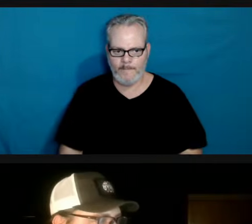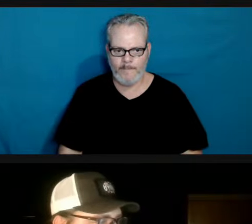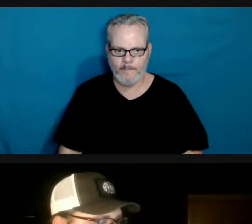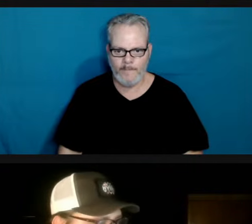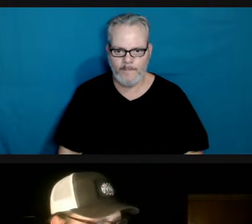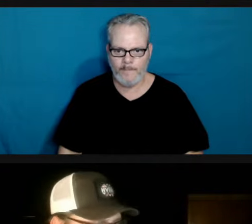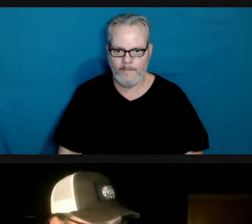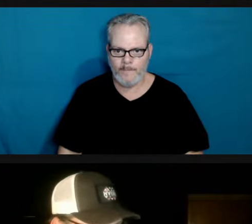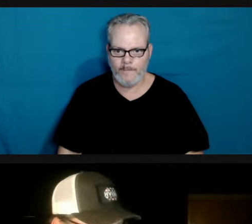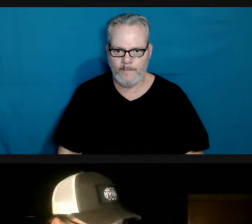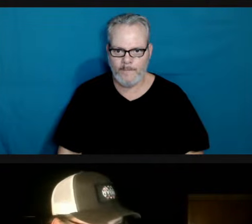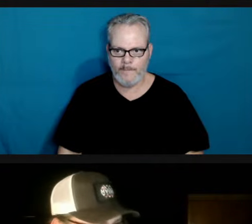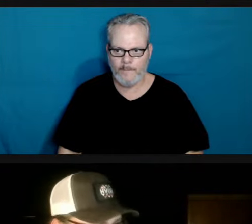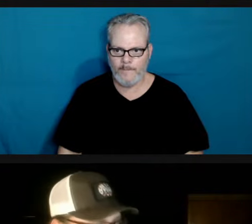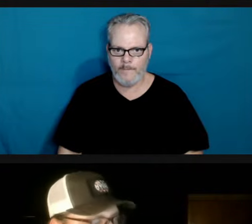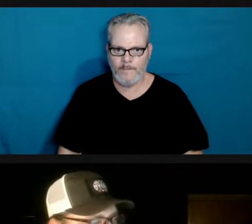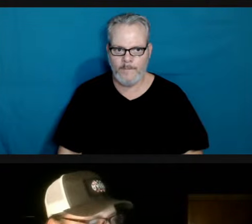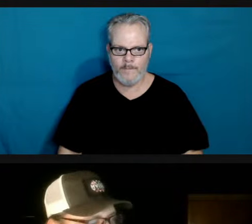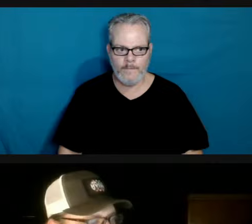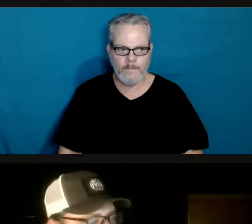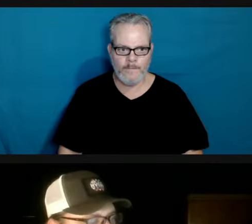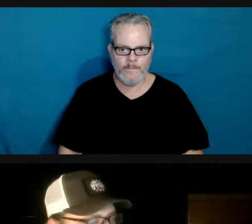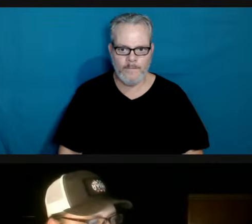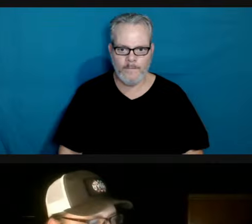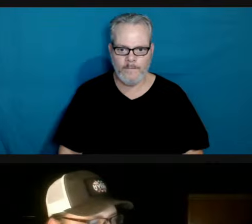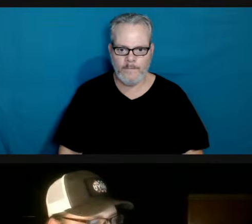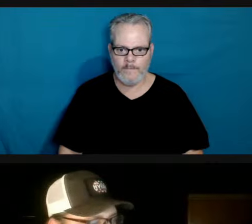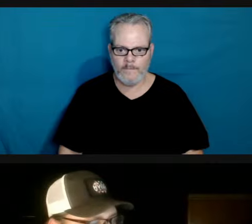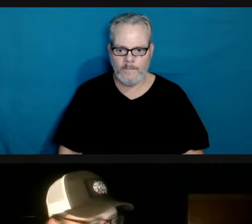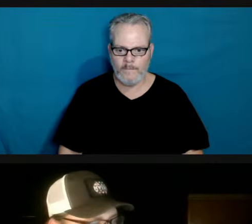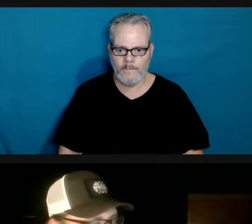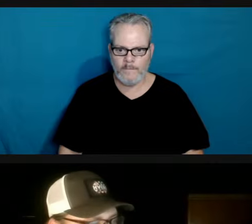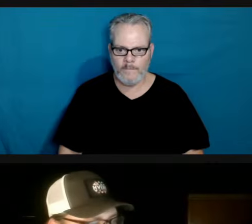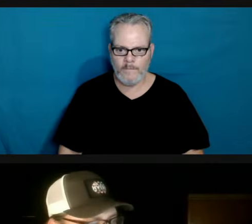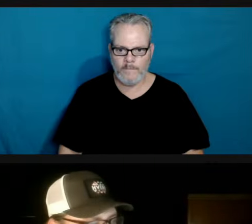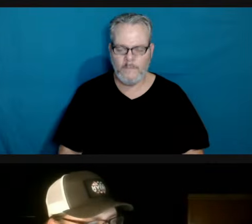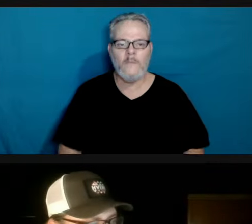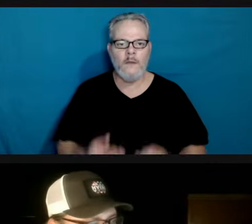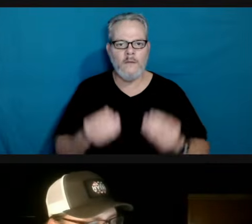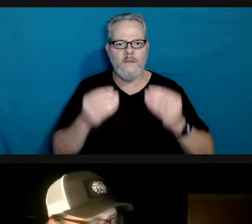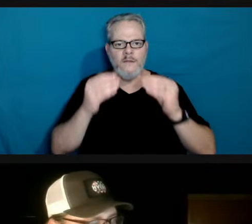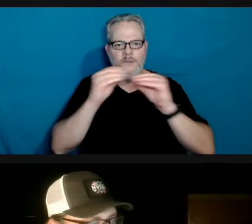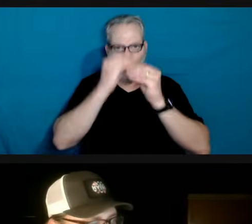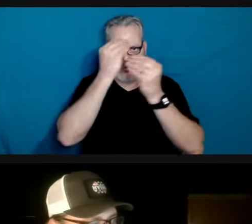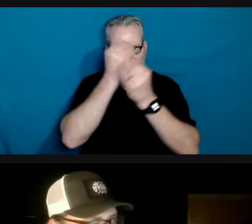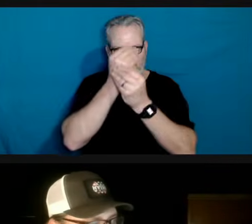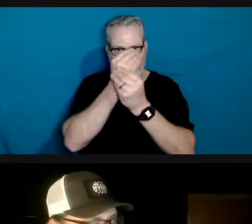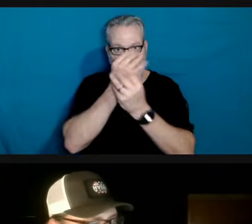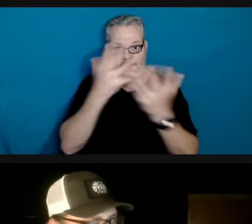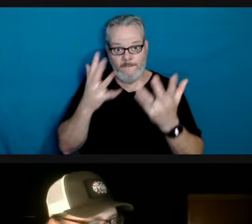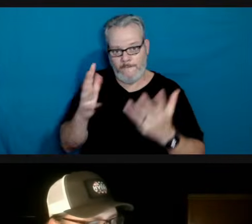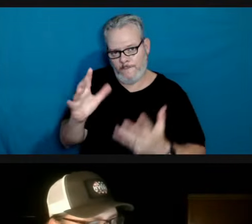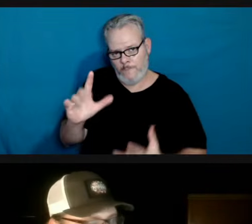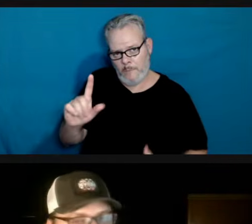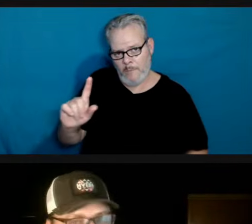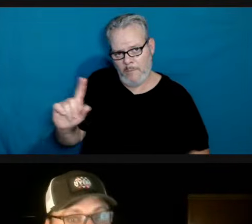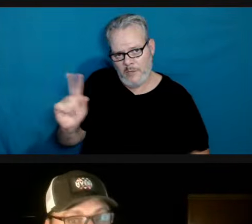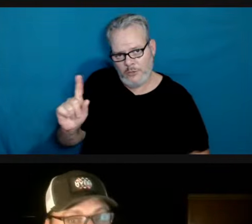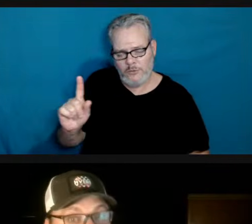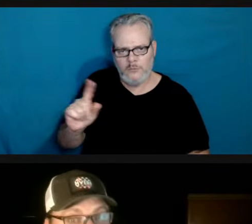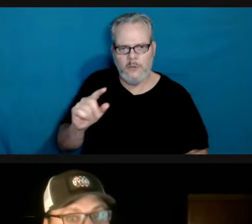And if you want to check these out, we have it, there's more information on weather.gov. And